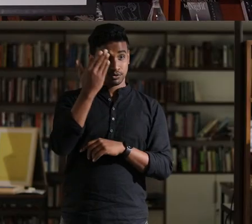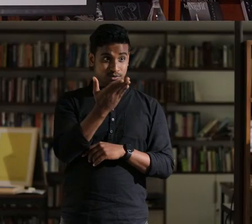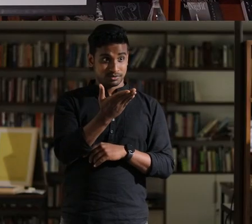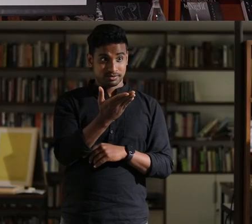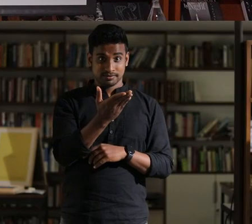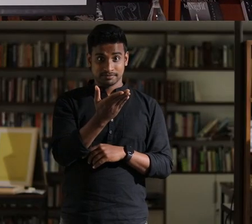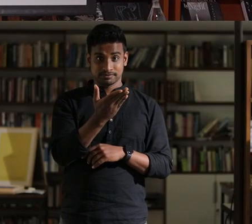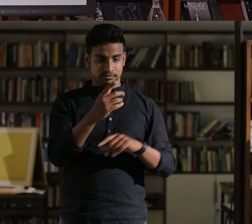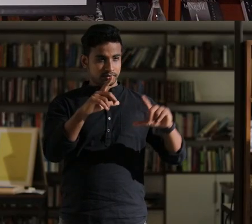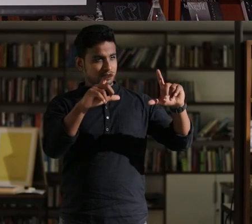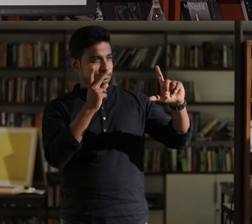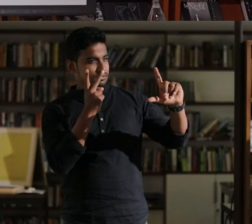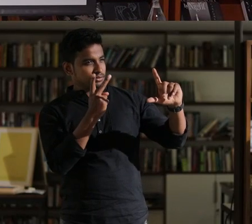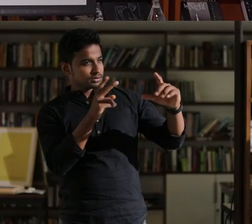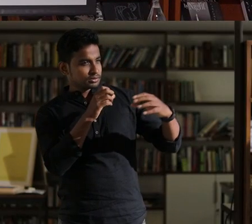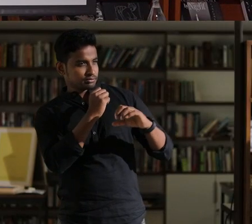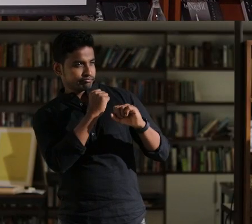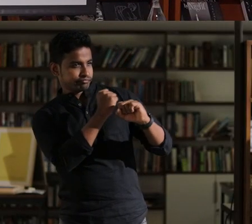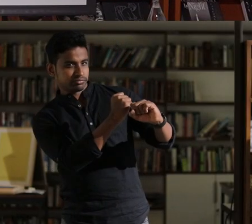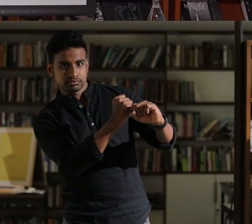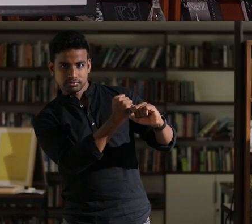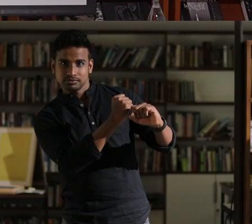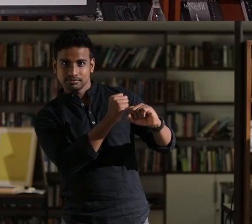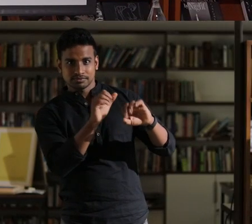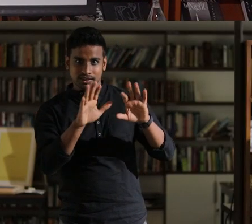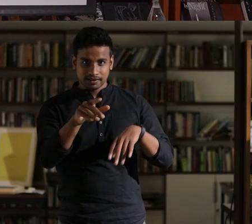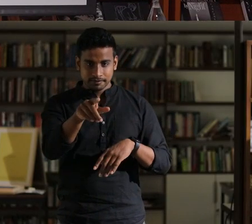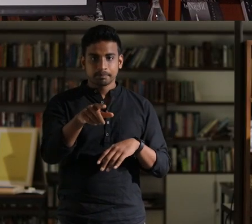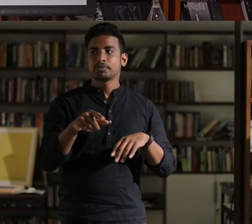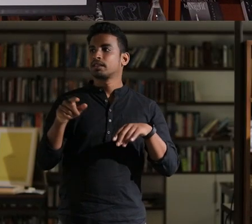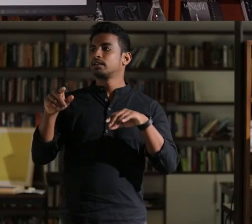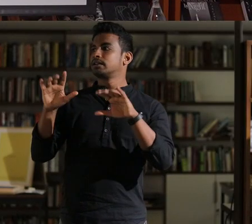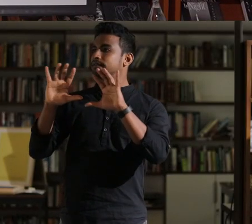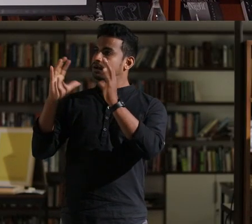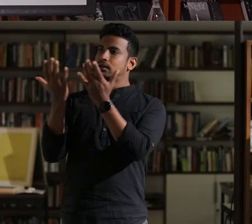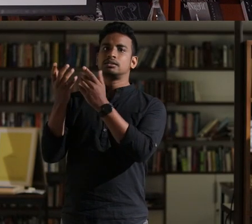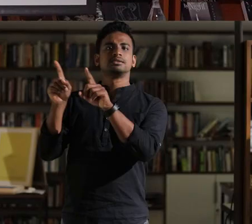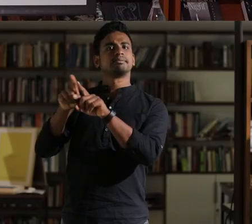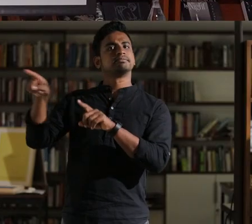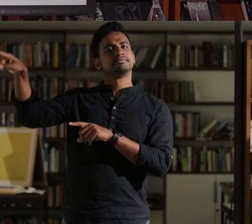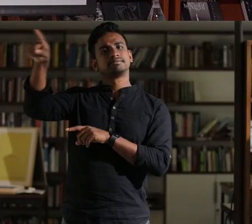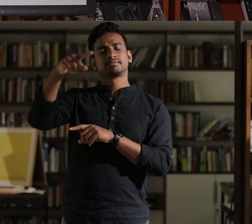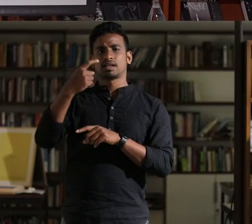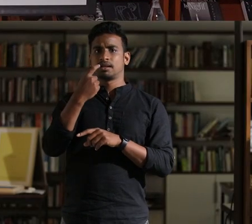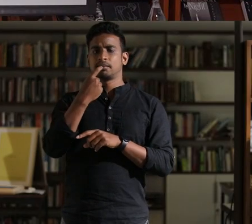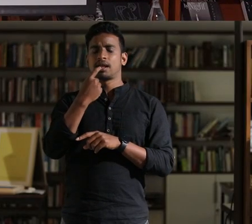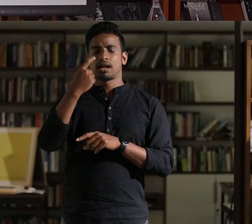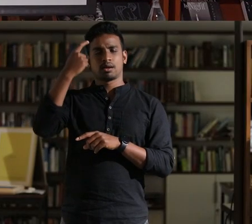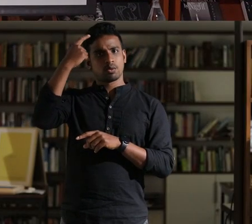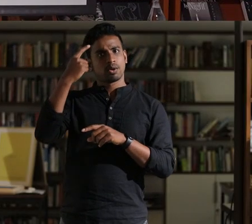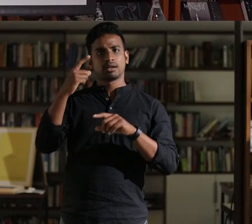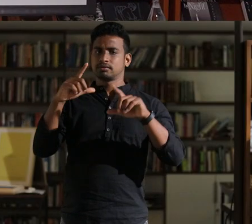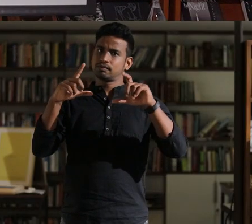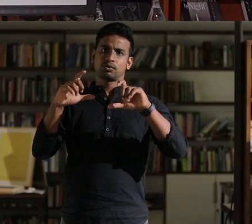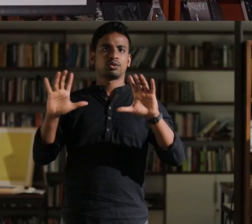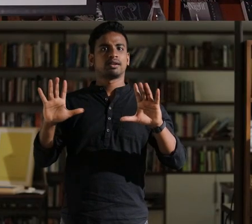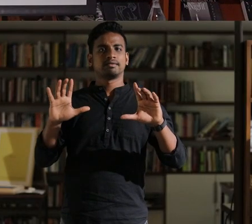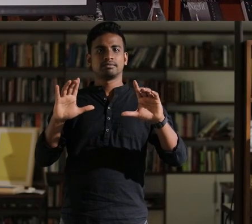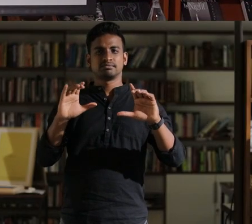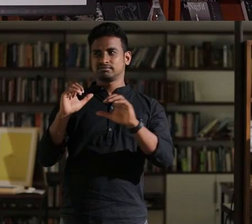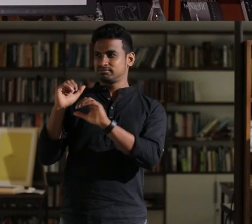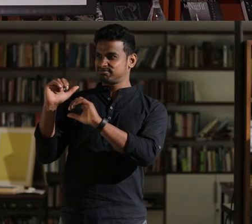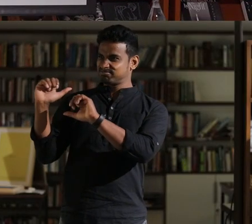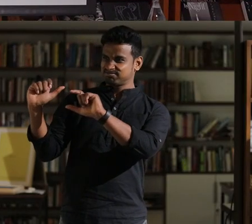of go into it. The world is a whole series of black and white photographs depending on what you're looking at. So